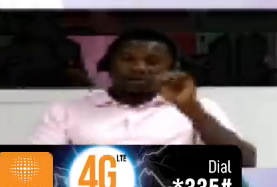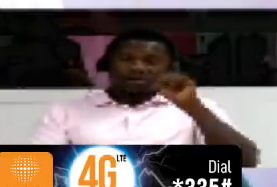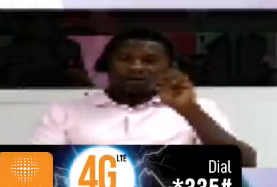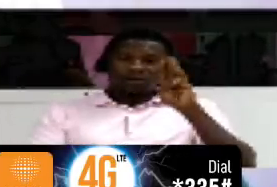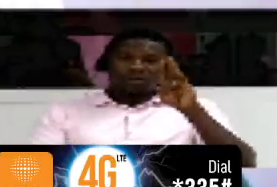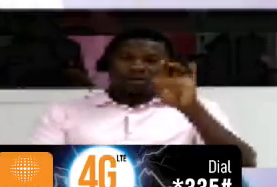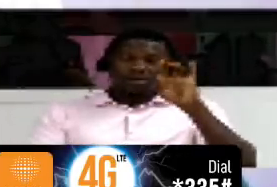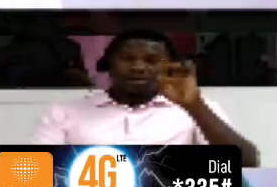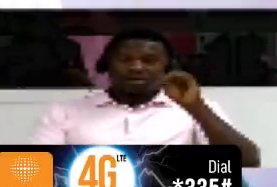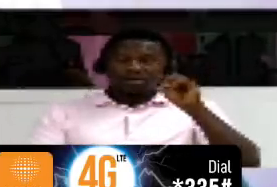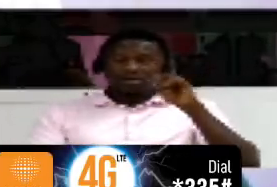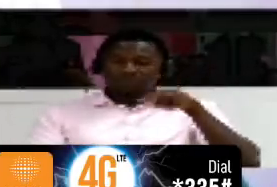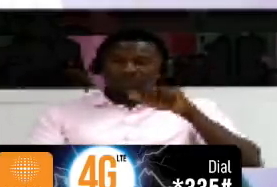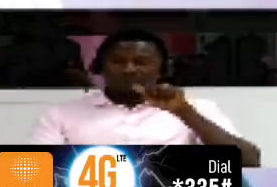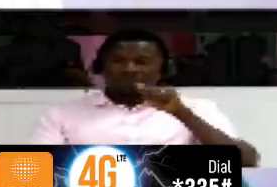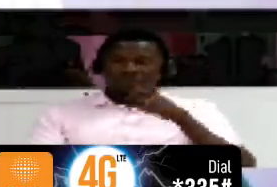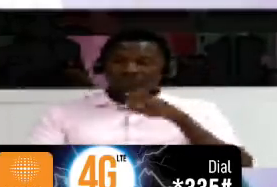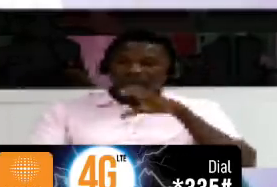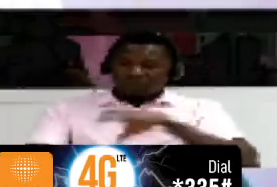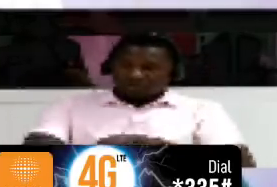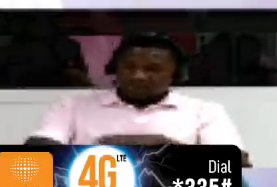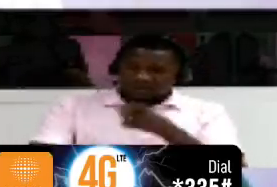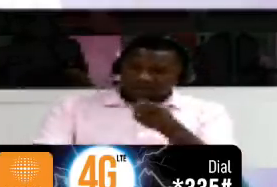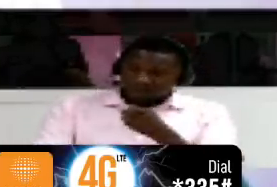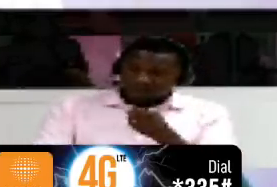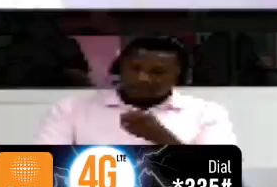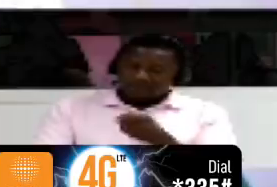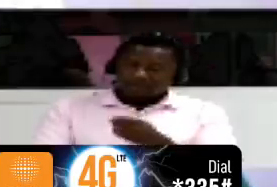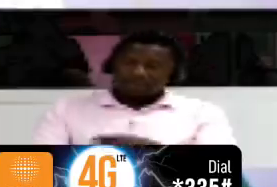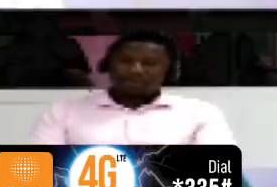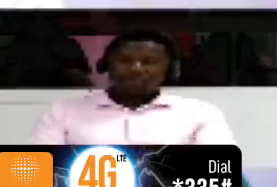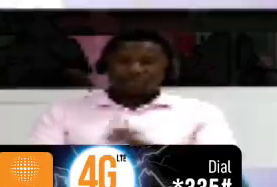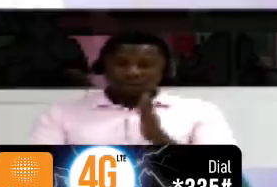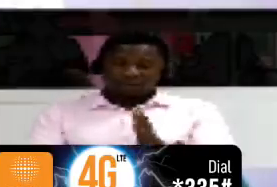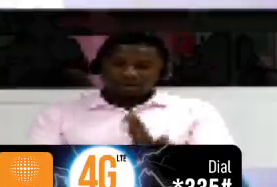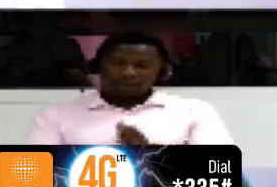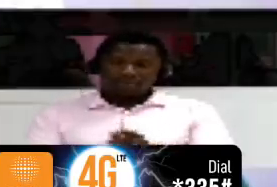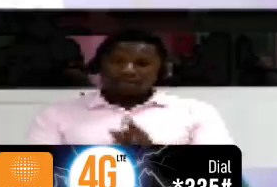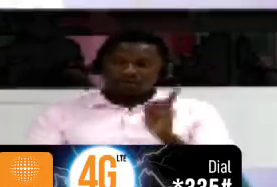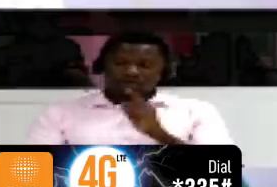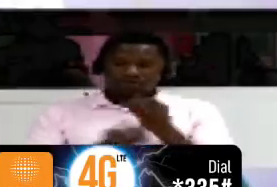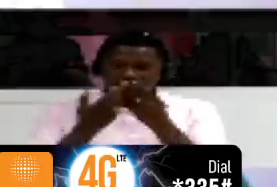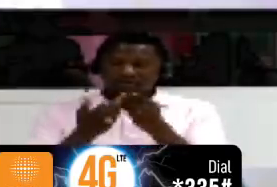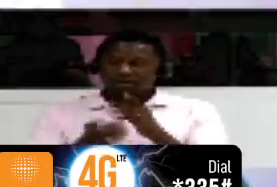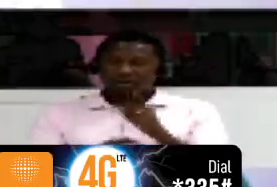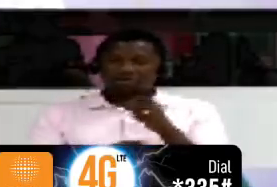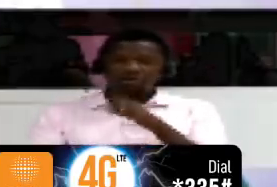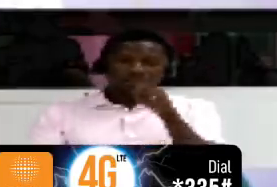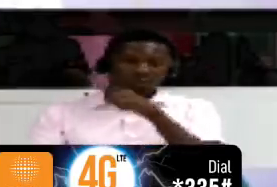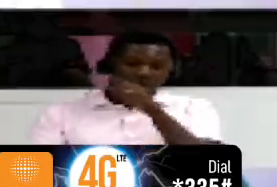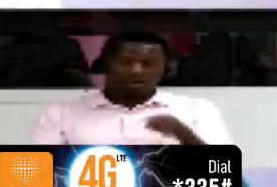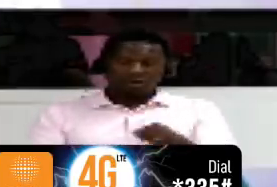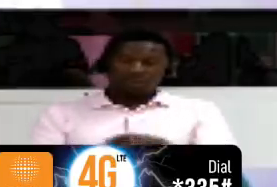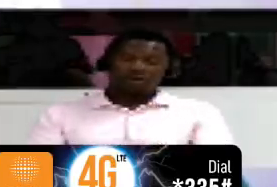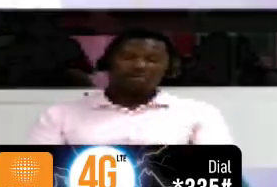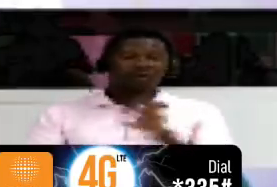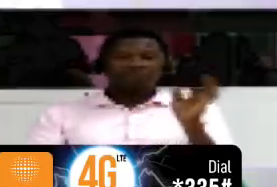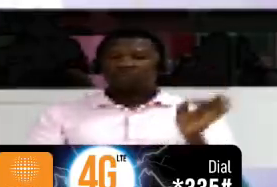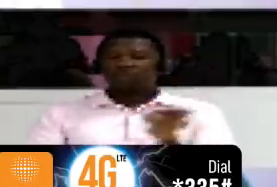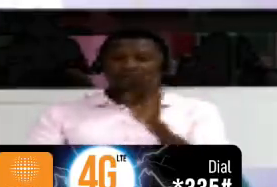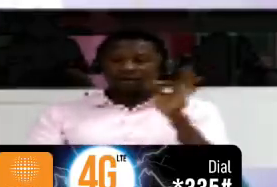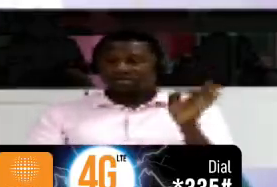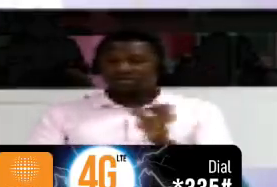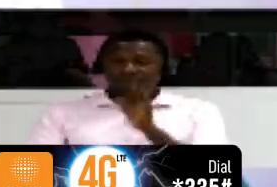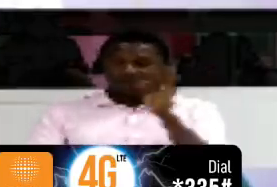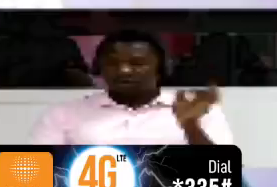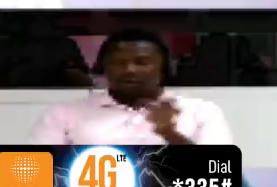stealing? Exactly. And that's something, at least based on what you've said, that's not correct? Very, very, very, very, very wrong. It